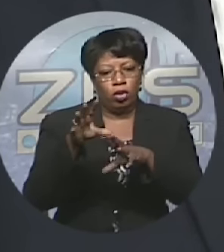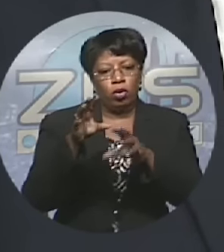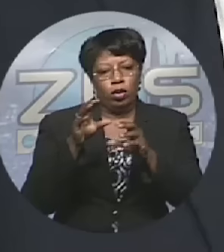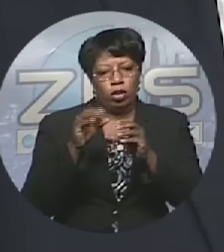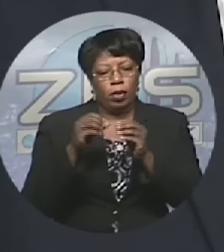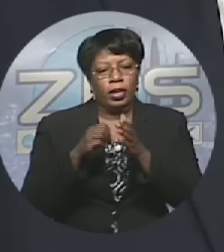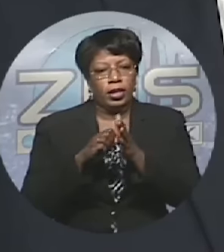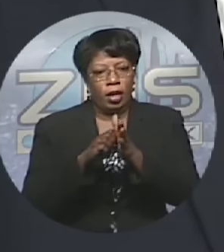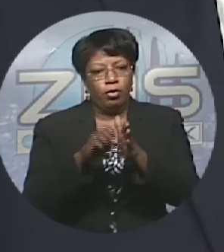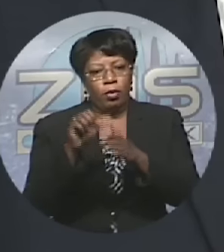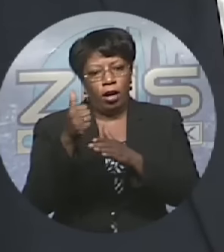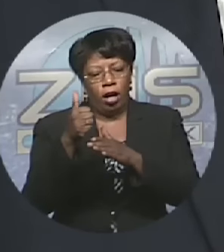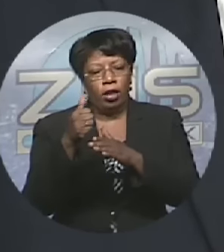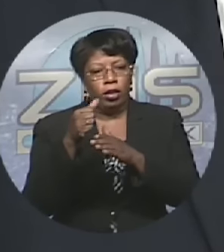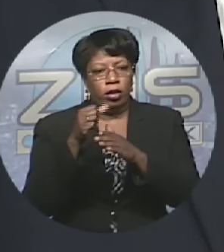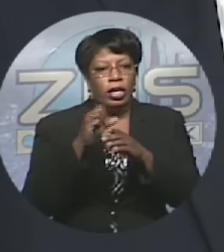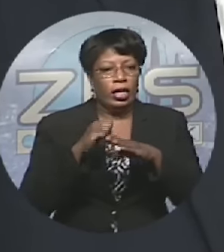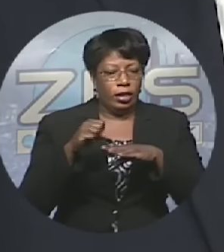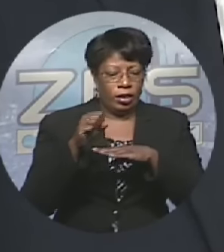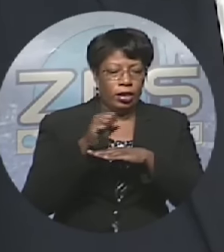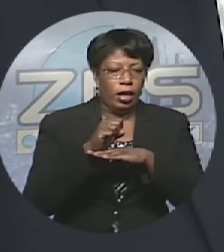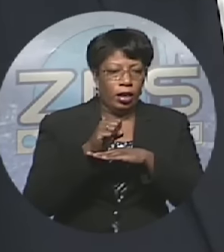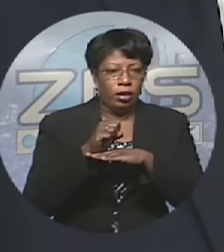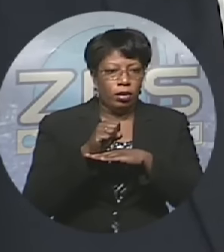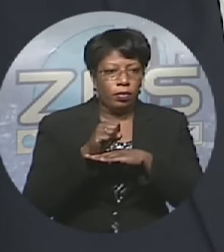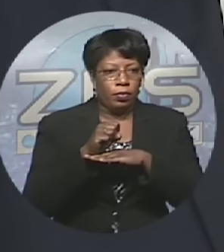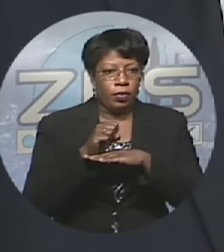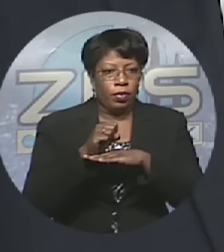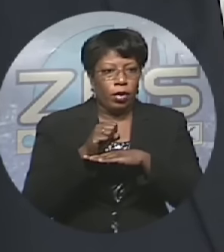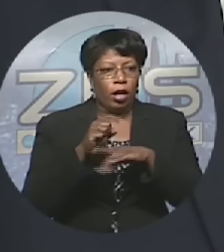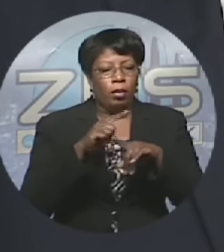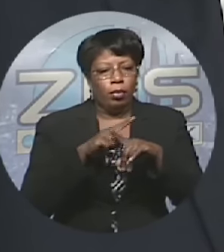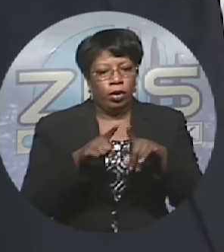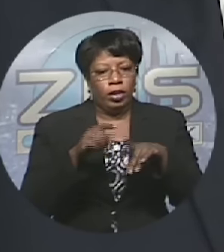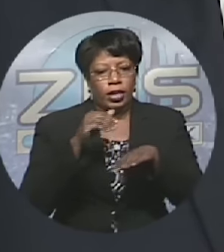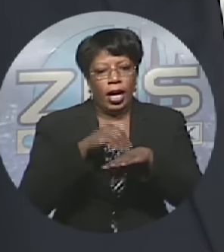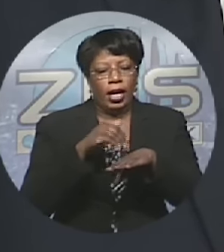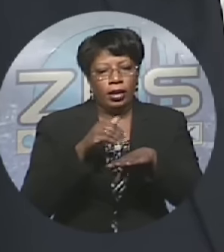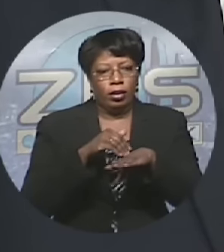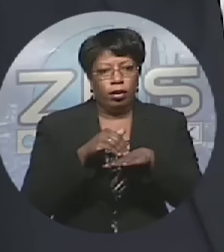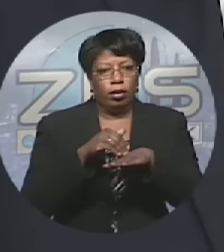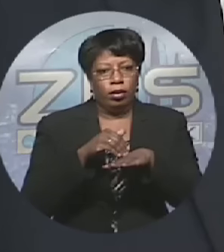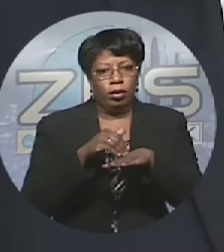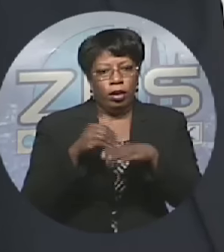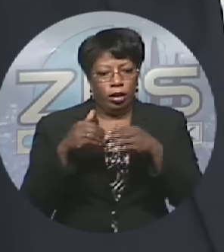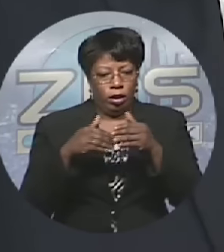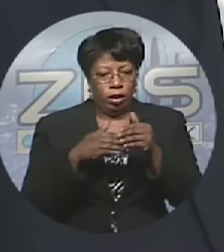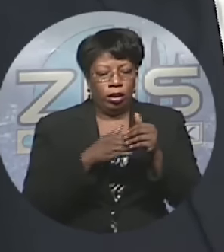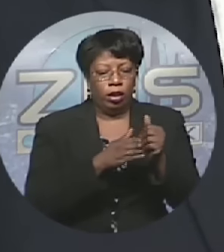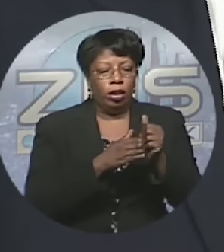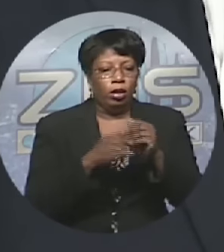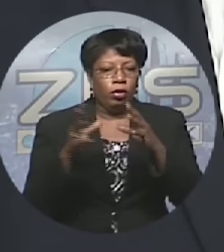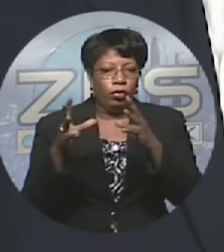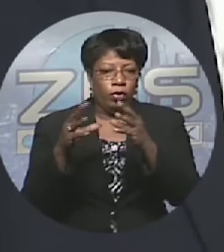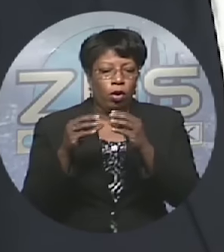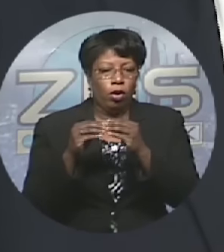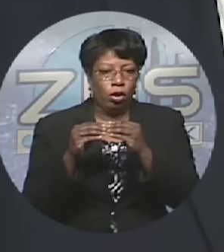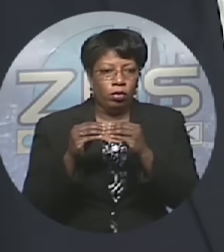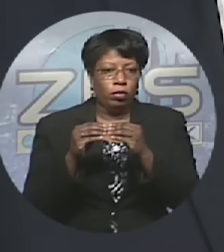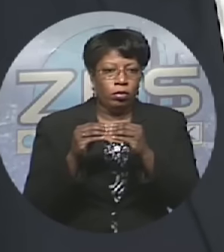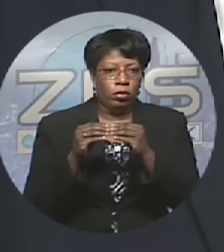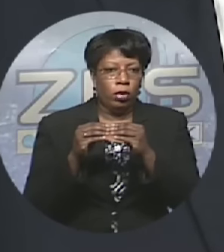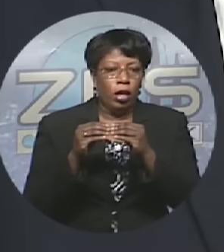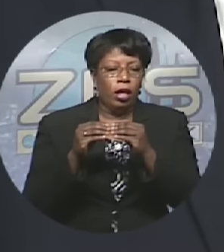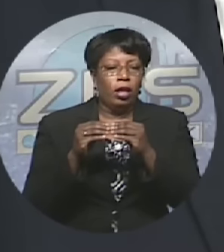countries that can help advance various sectors from our economy. But it was at the Commonwealth Heads of Government Business Forum in Malta where